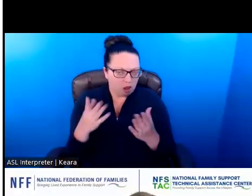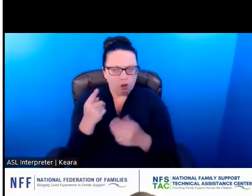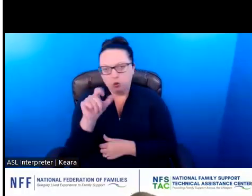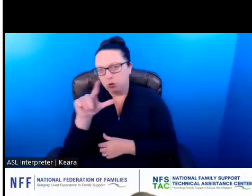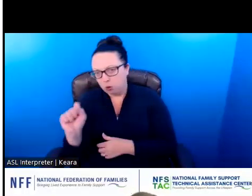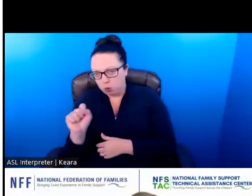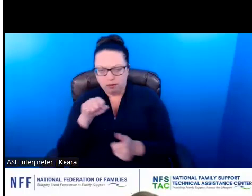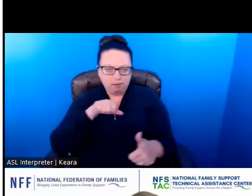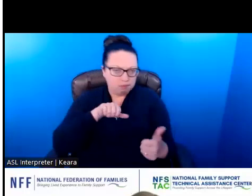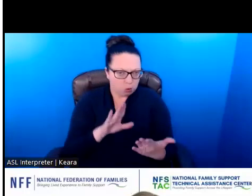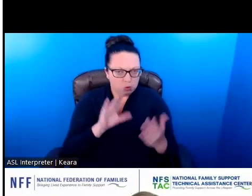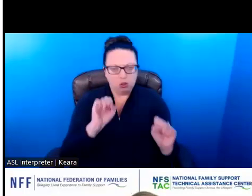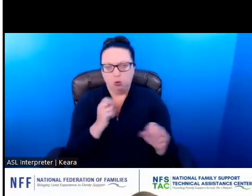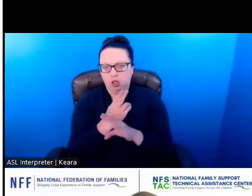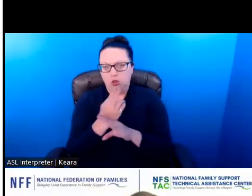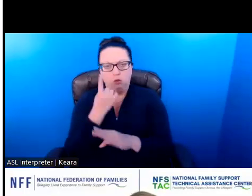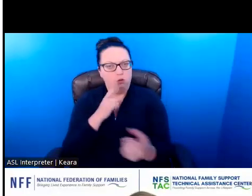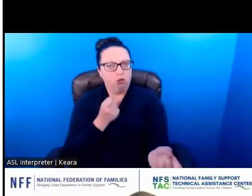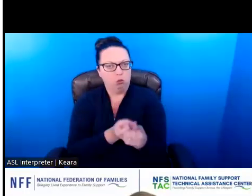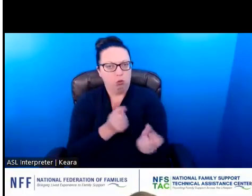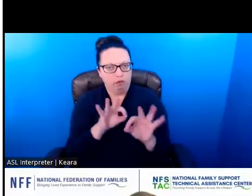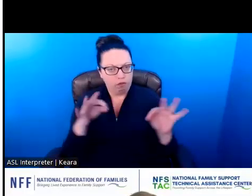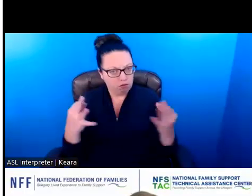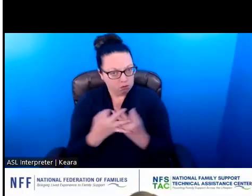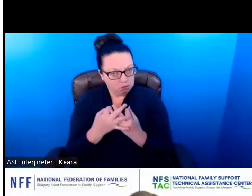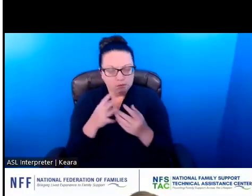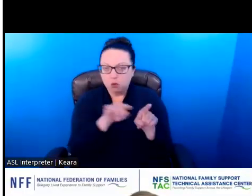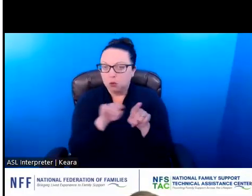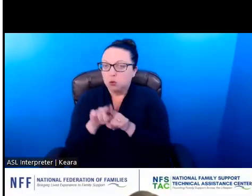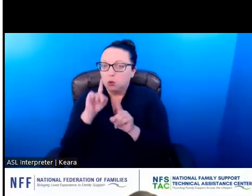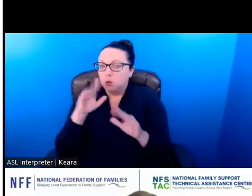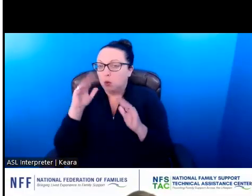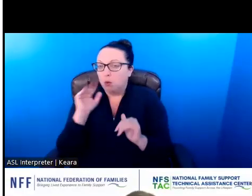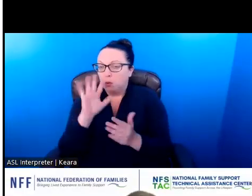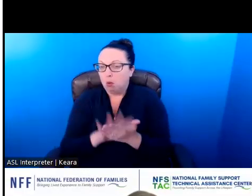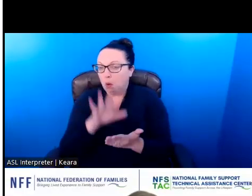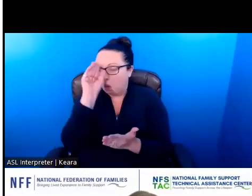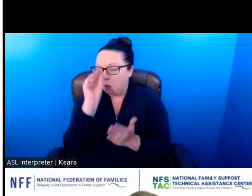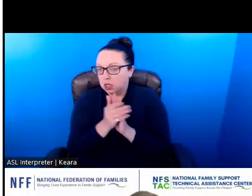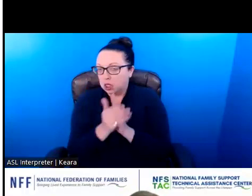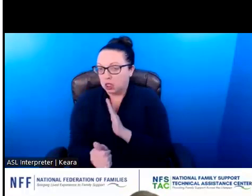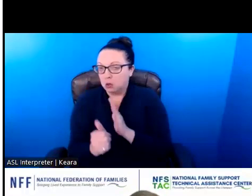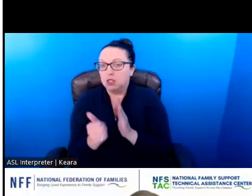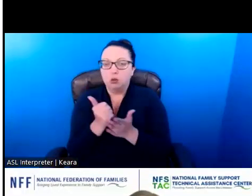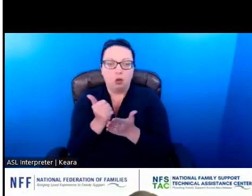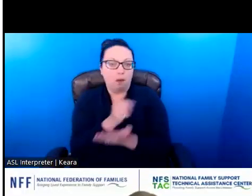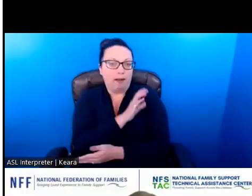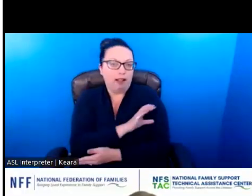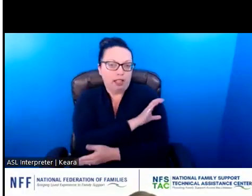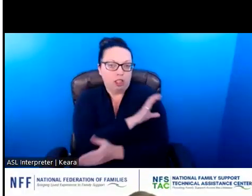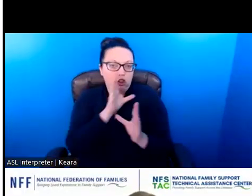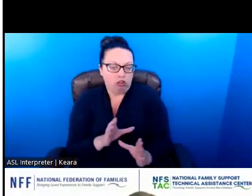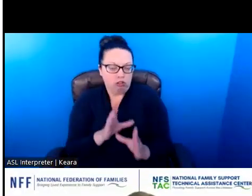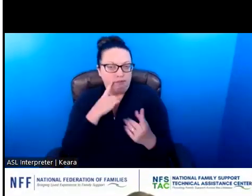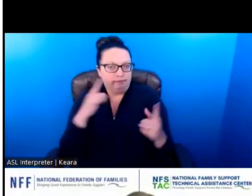in supporting those families. And we also hope that you will learn some skills that help clinicians effectively engage families to support individuals